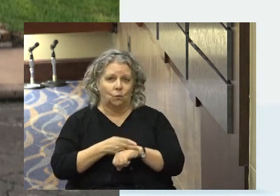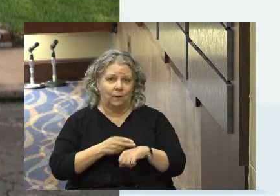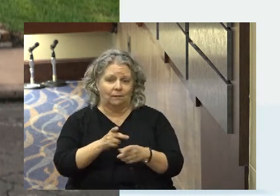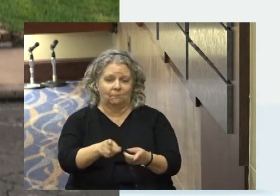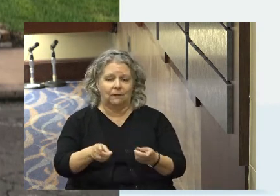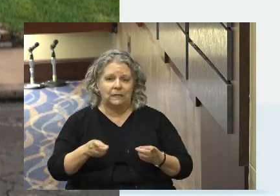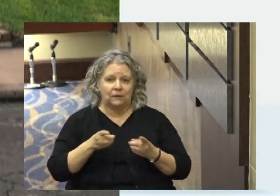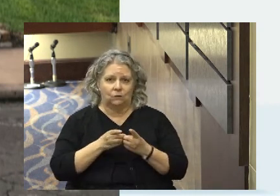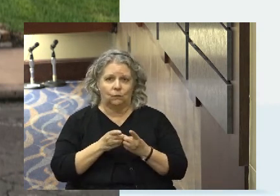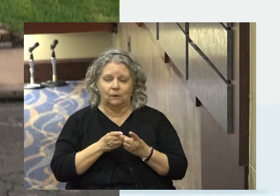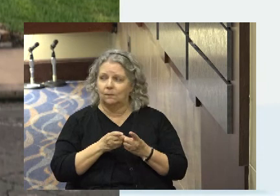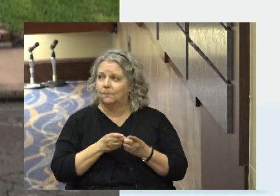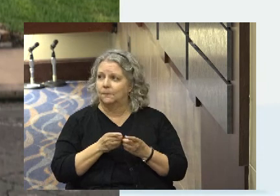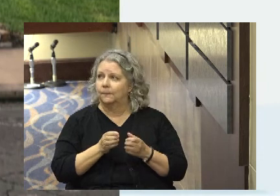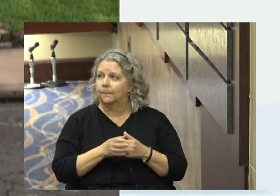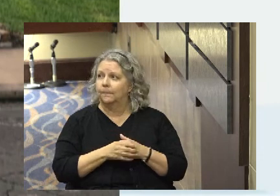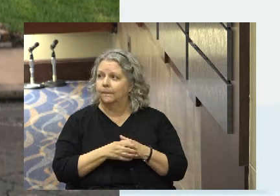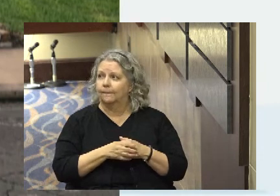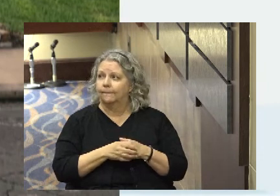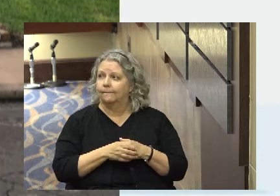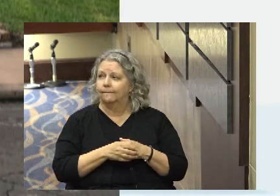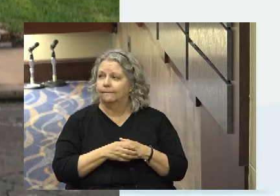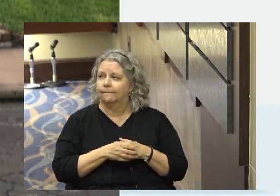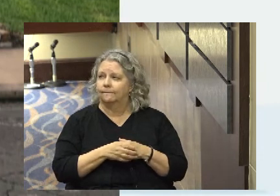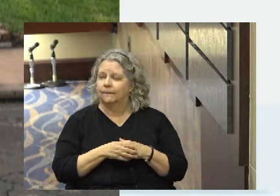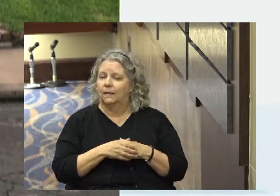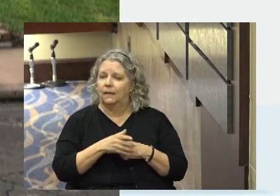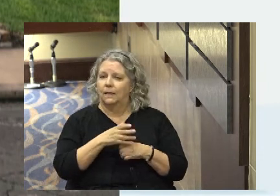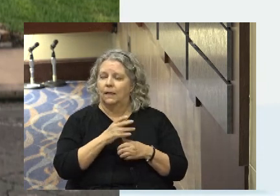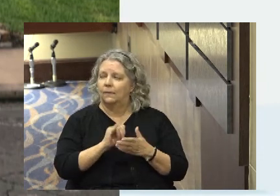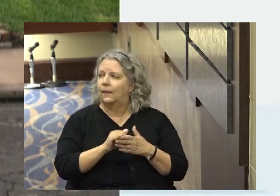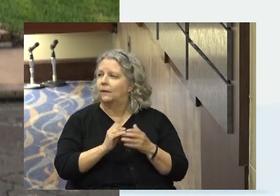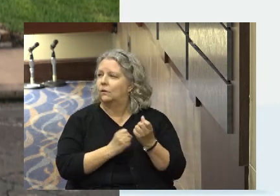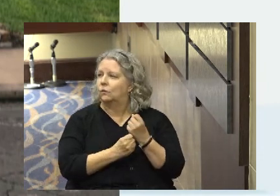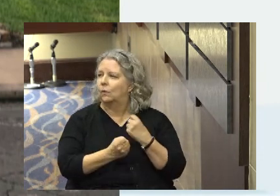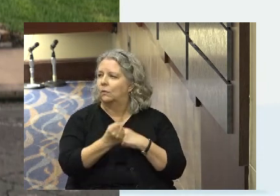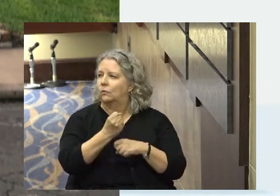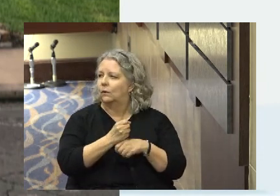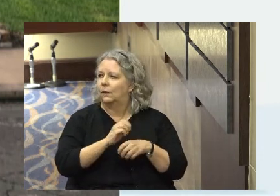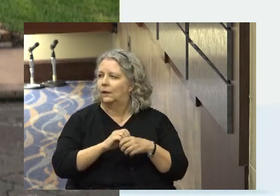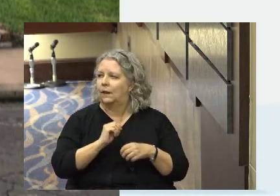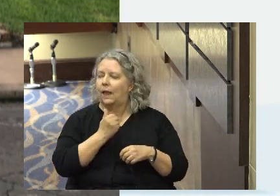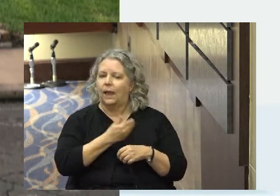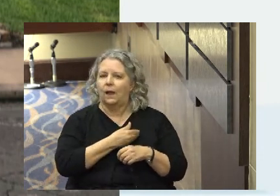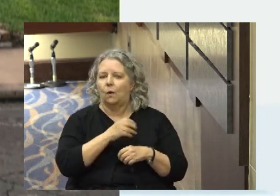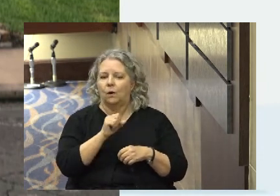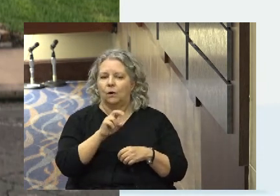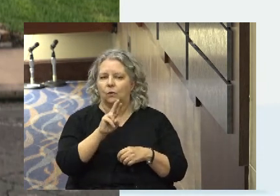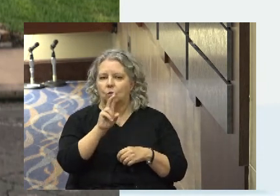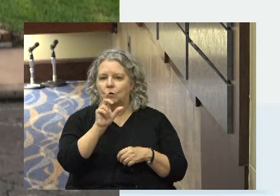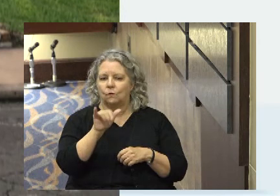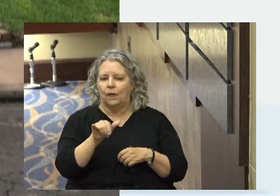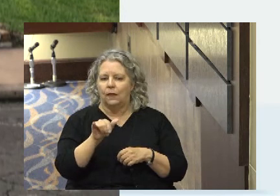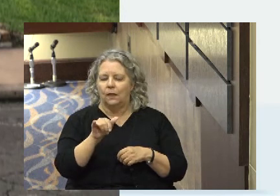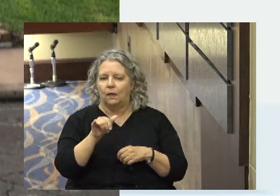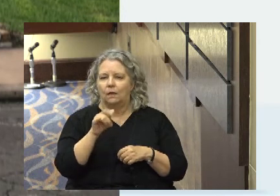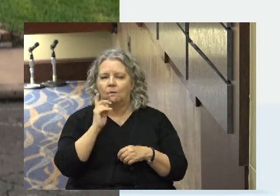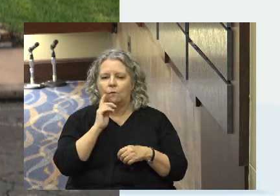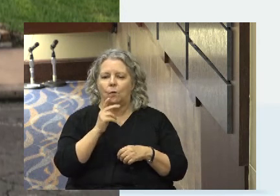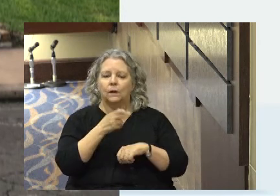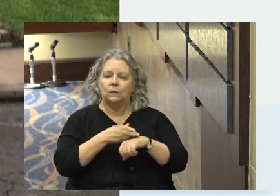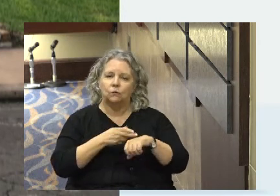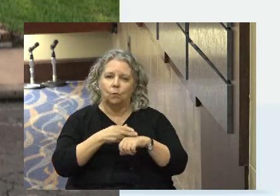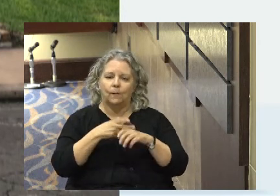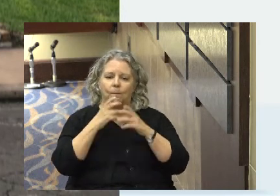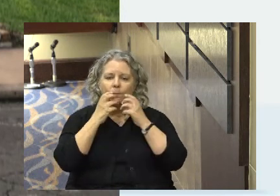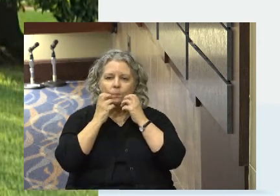District, and a Priority 1 structure in our survey, historic preservation